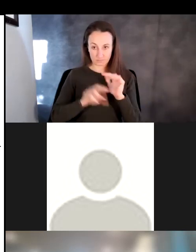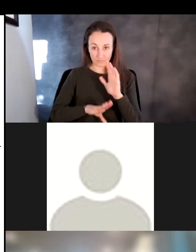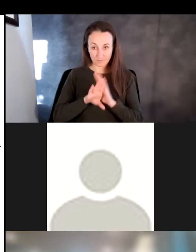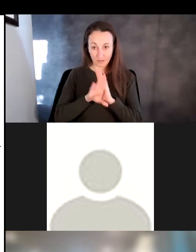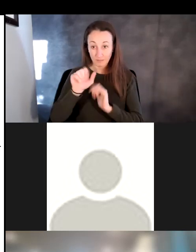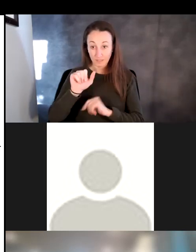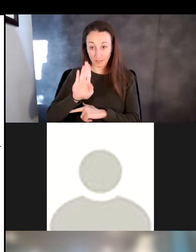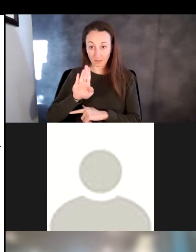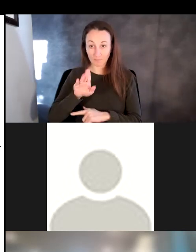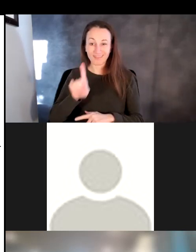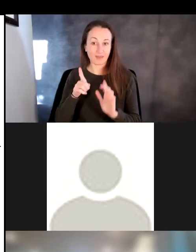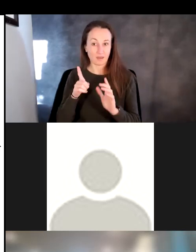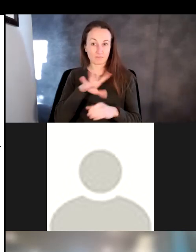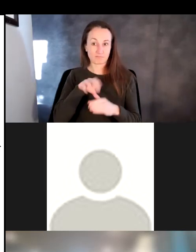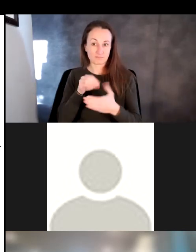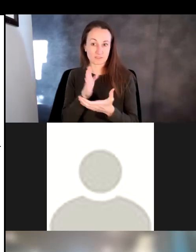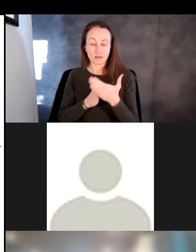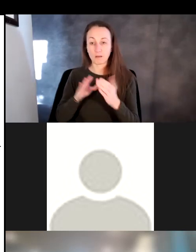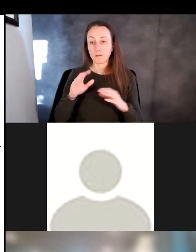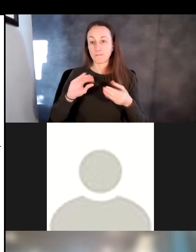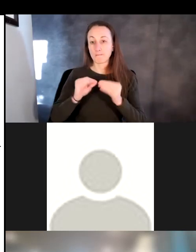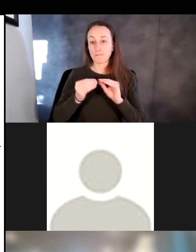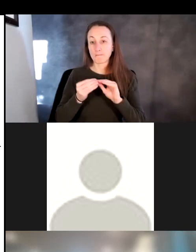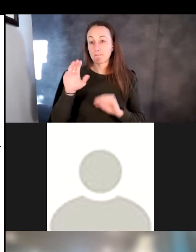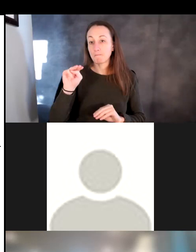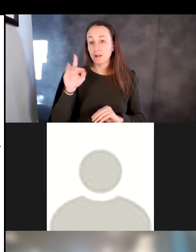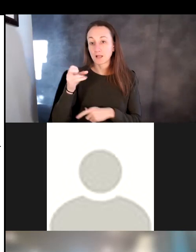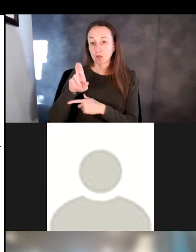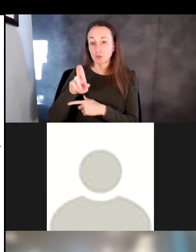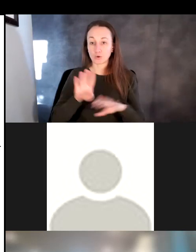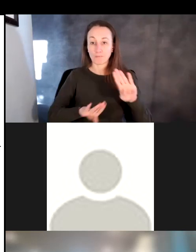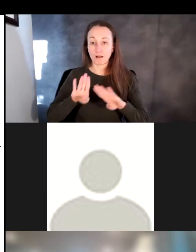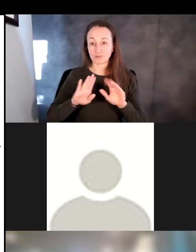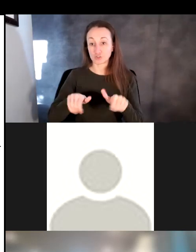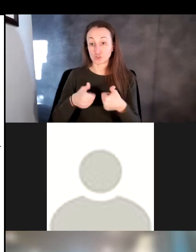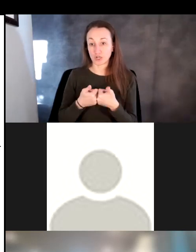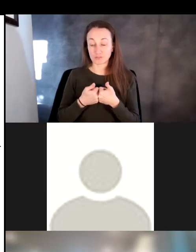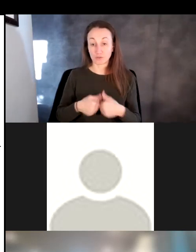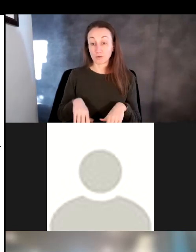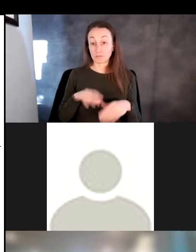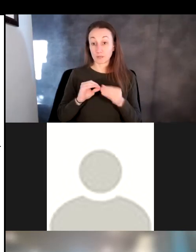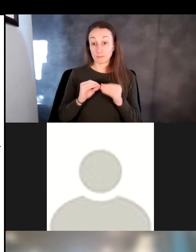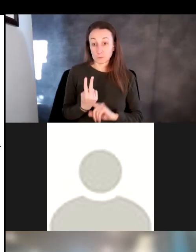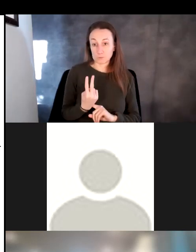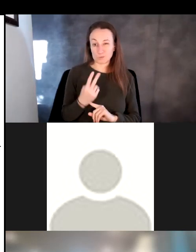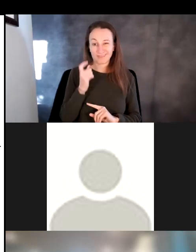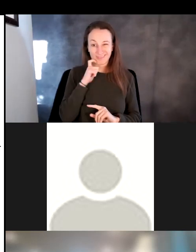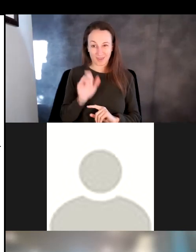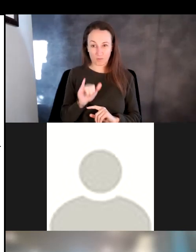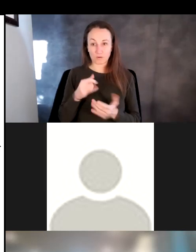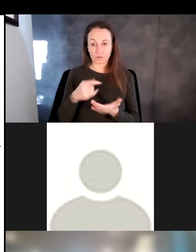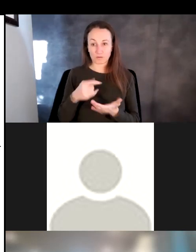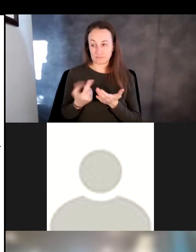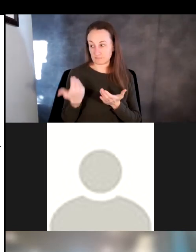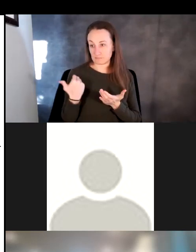create some molecular biology challenges. So number two actually was covered at least in part by the last